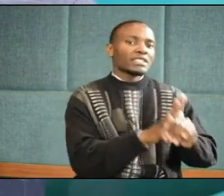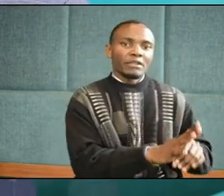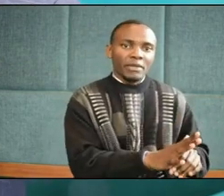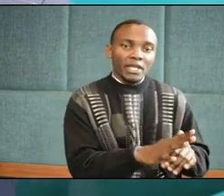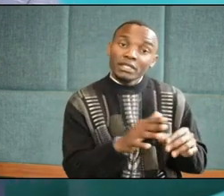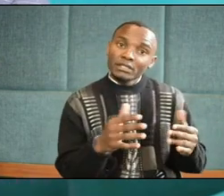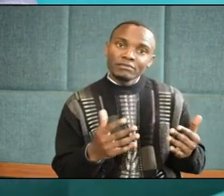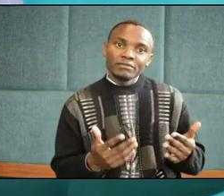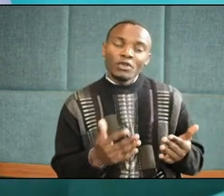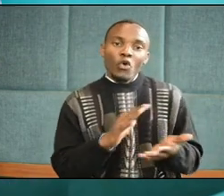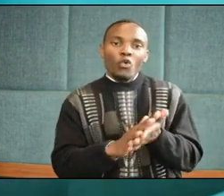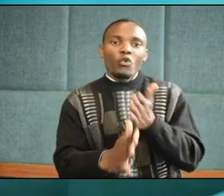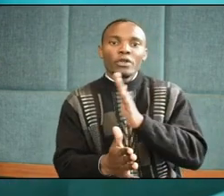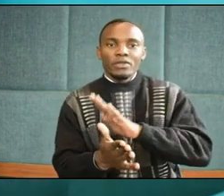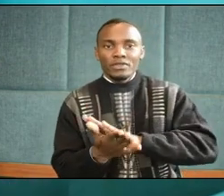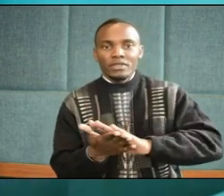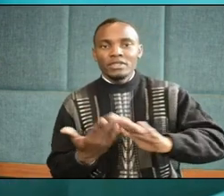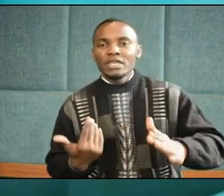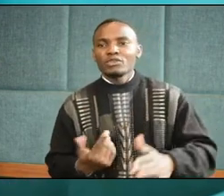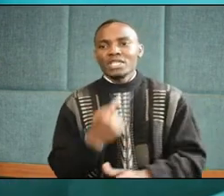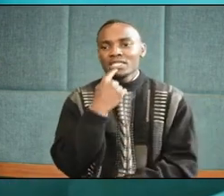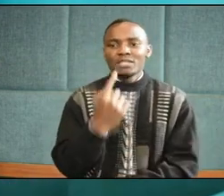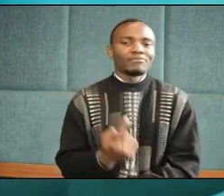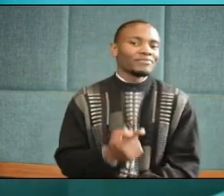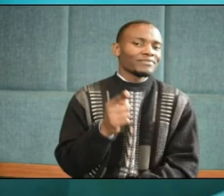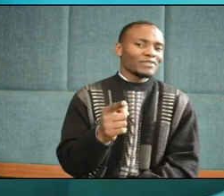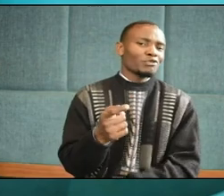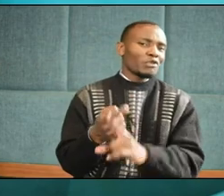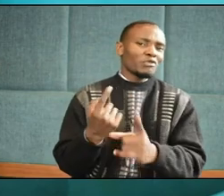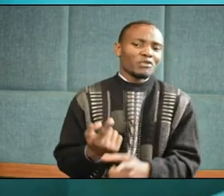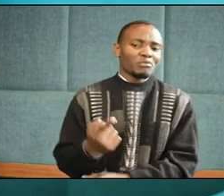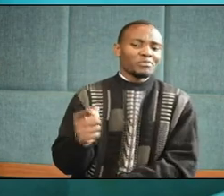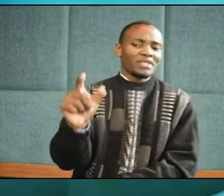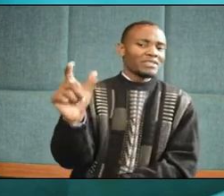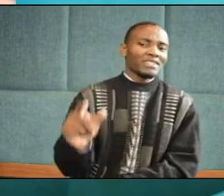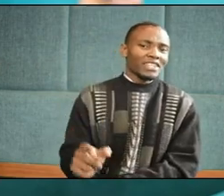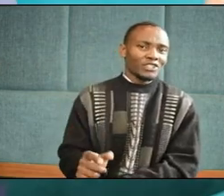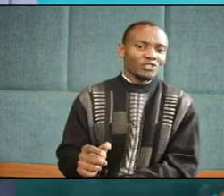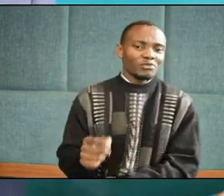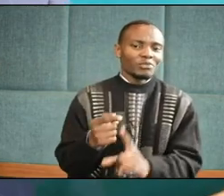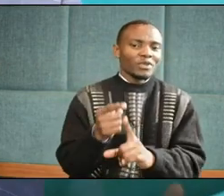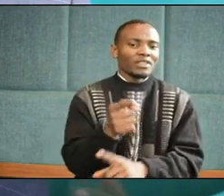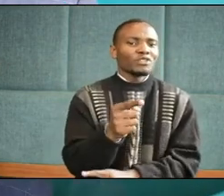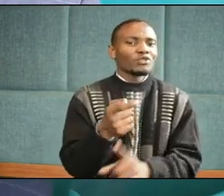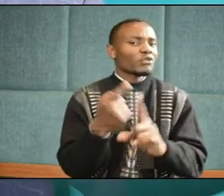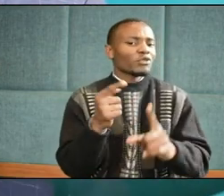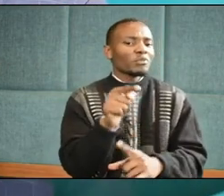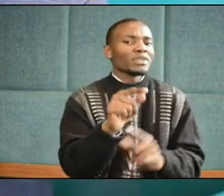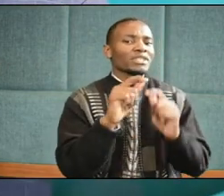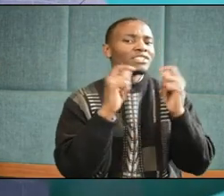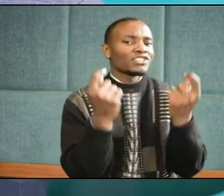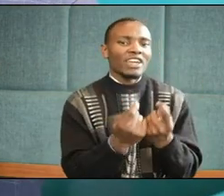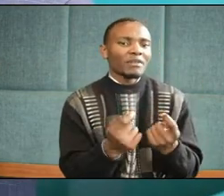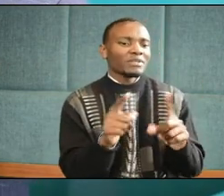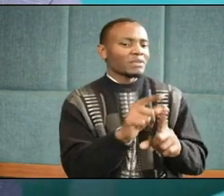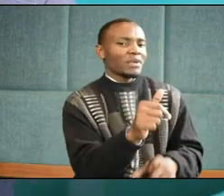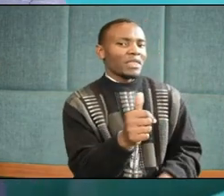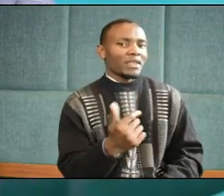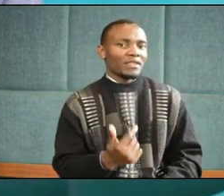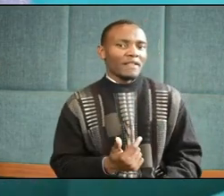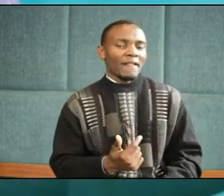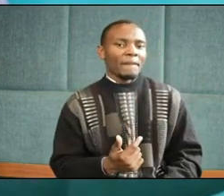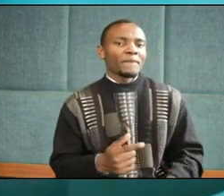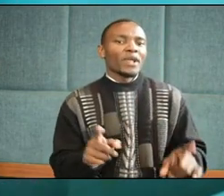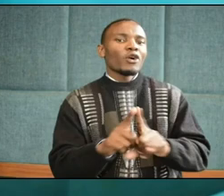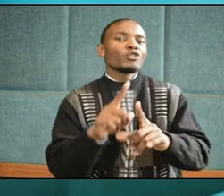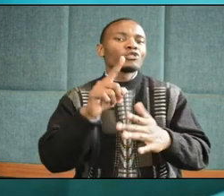discrimination, without saying he comes from this region, this tribe, and all that?